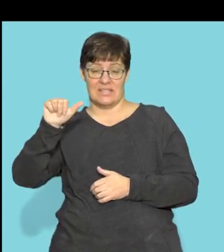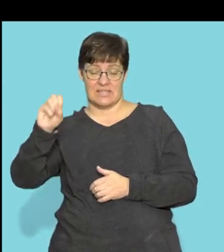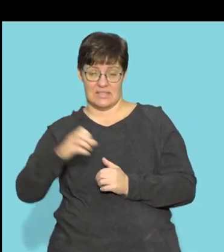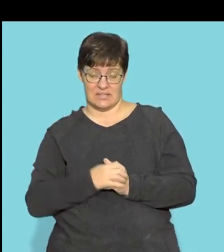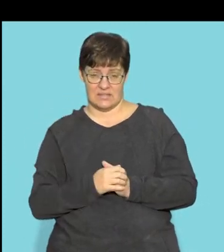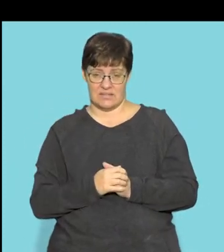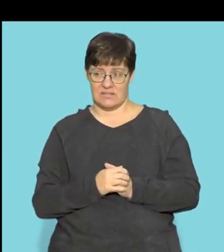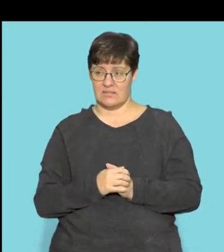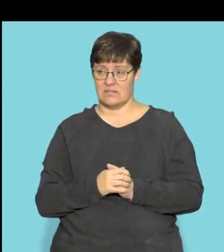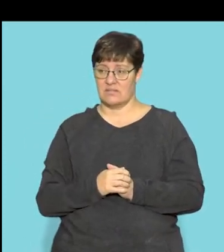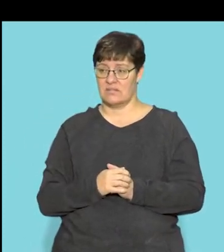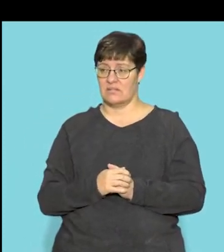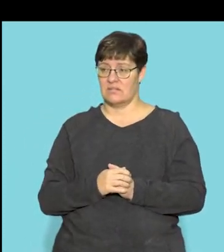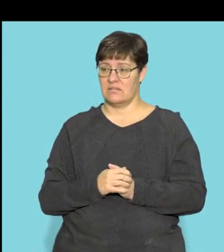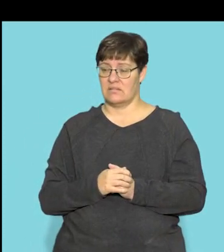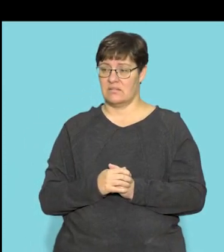was